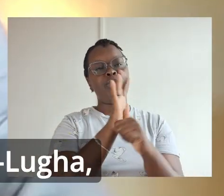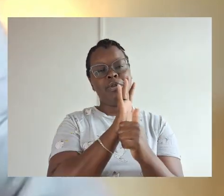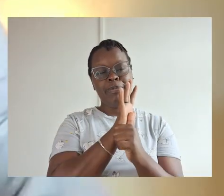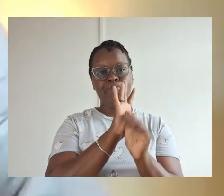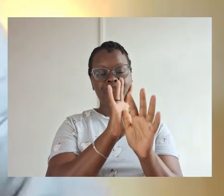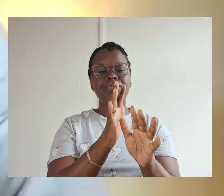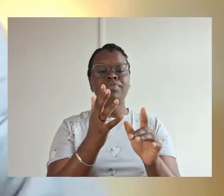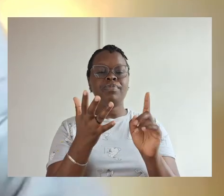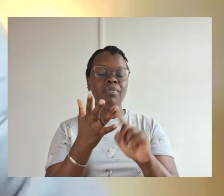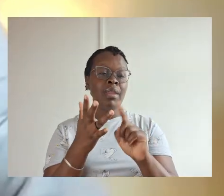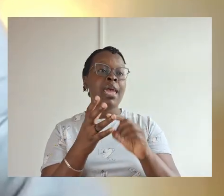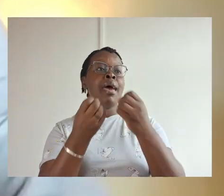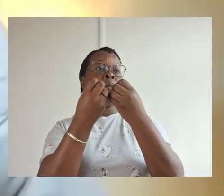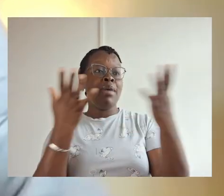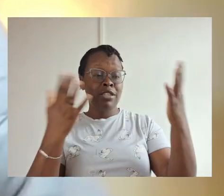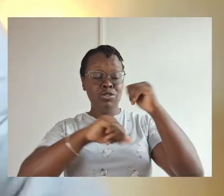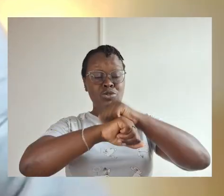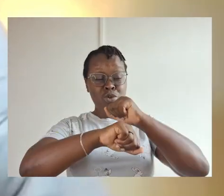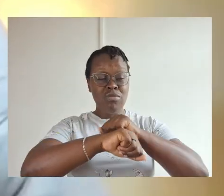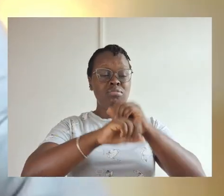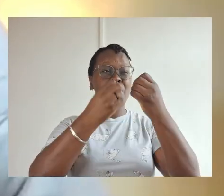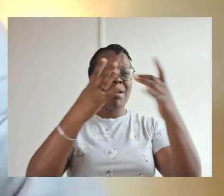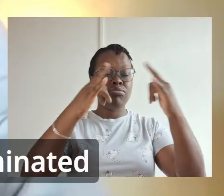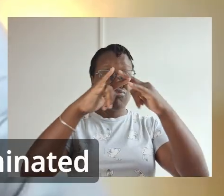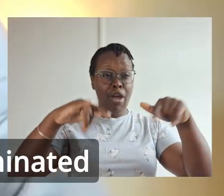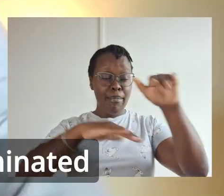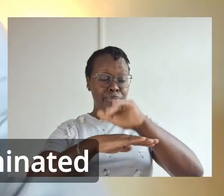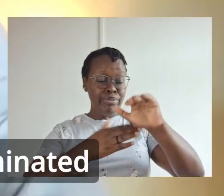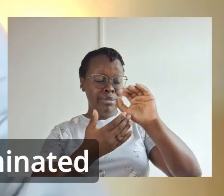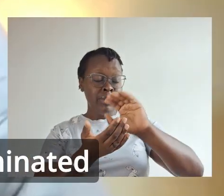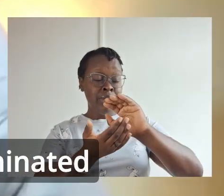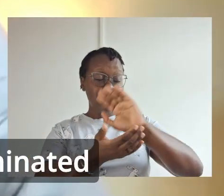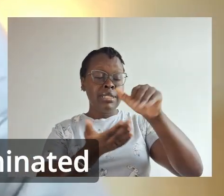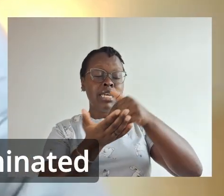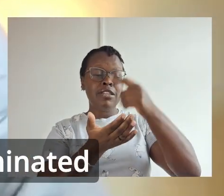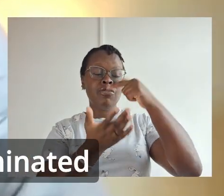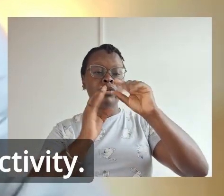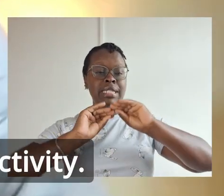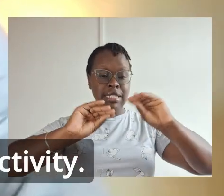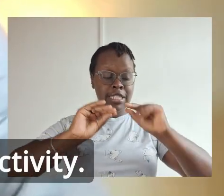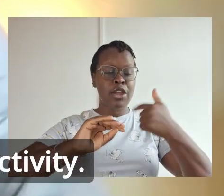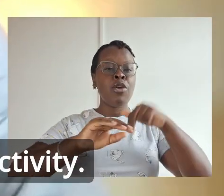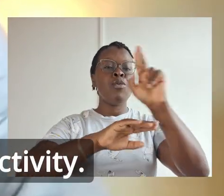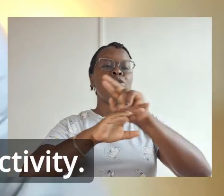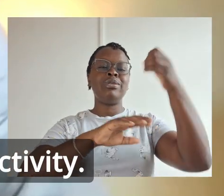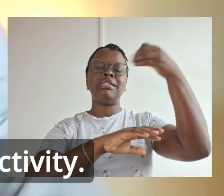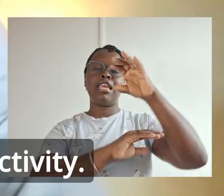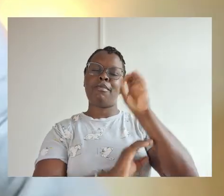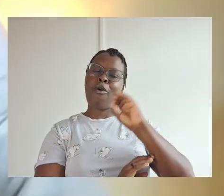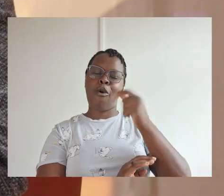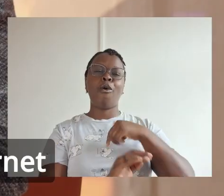put M-Lugha, we use solar panels, solar power tablets in parts of Wajir, whereby we eliminated the issue of even the